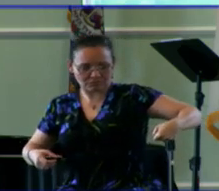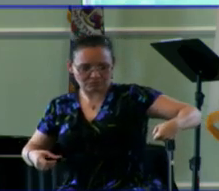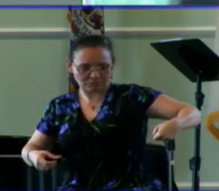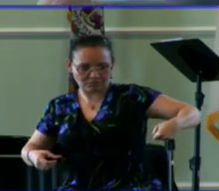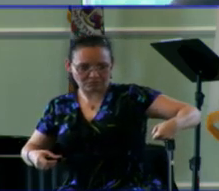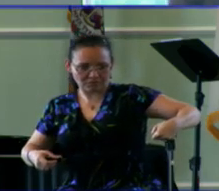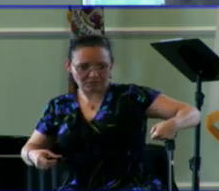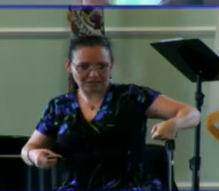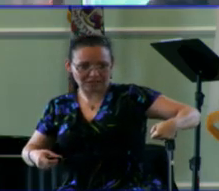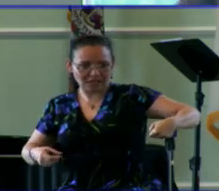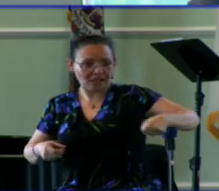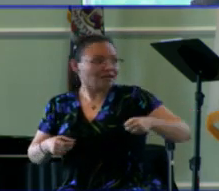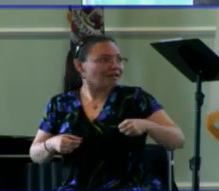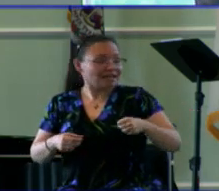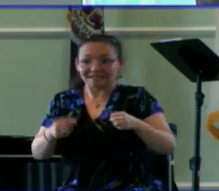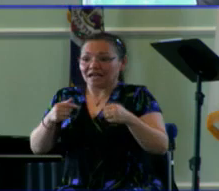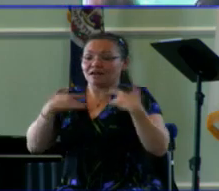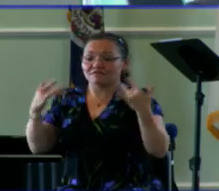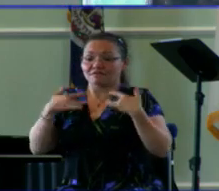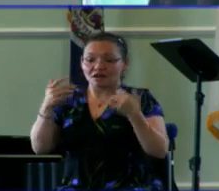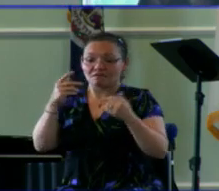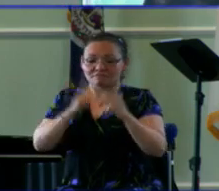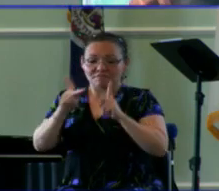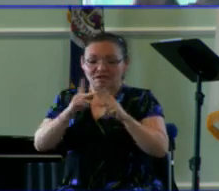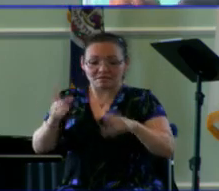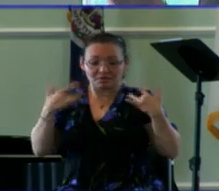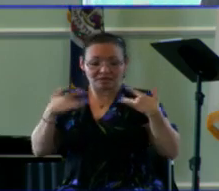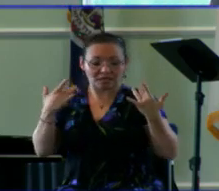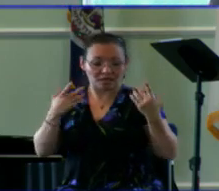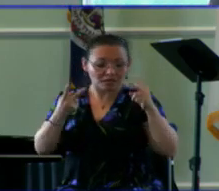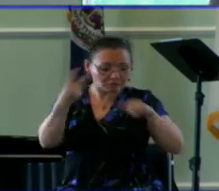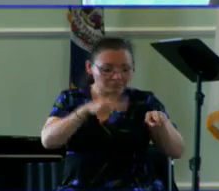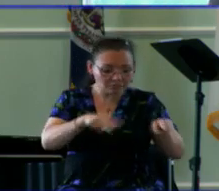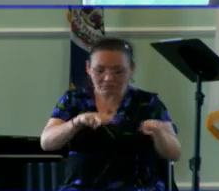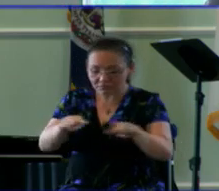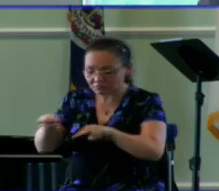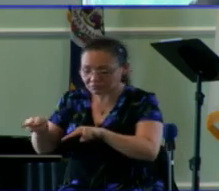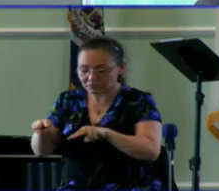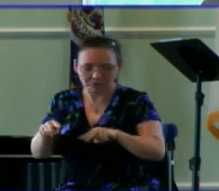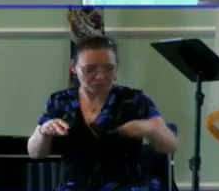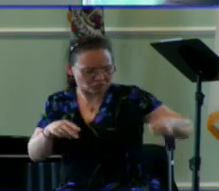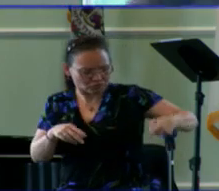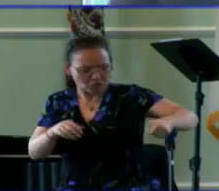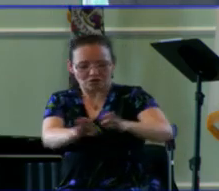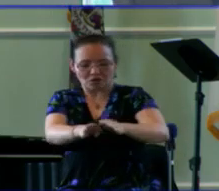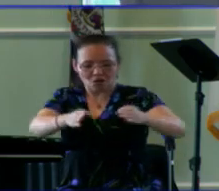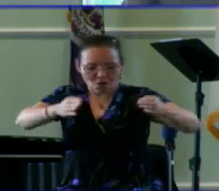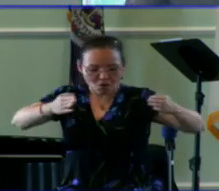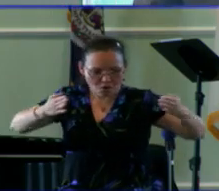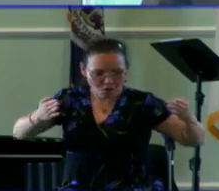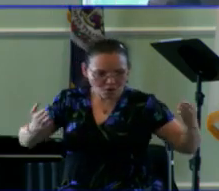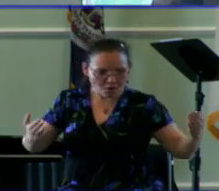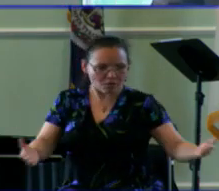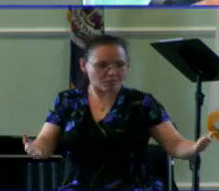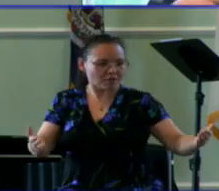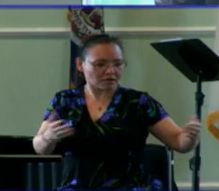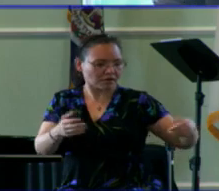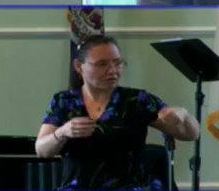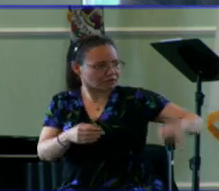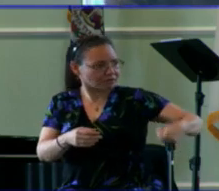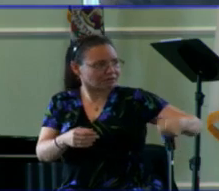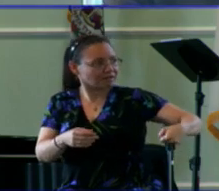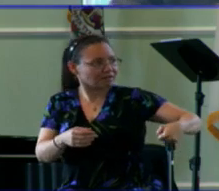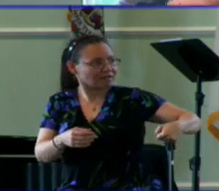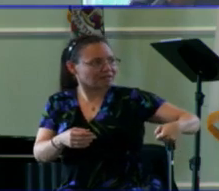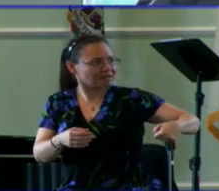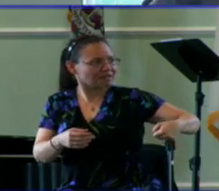And everybody's excited as to what's in that suitcase. And so they open the suitcase, and lo